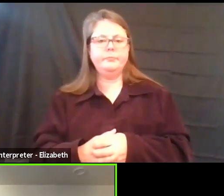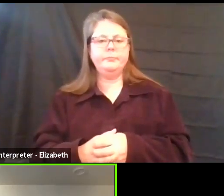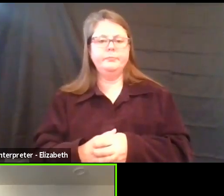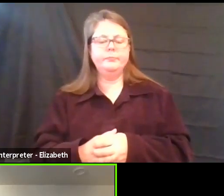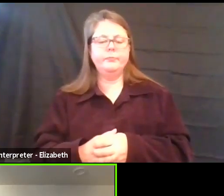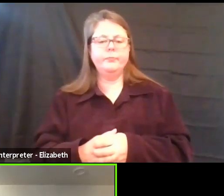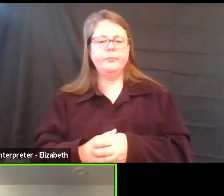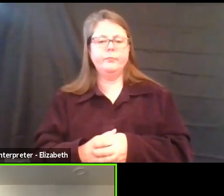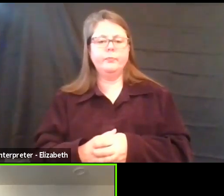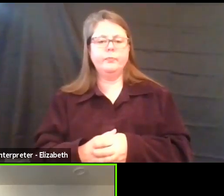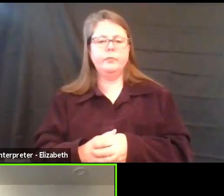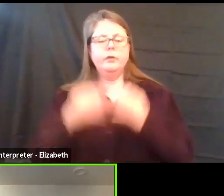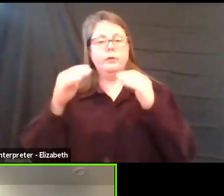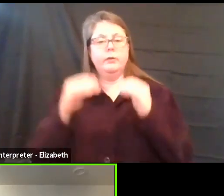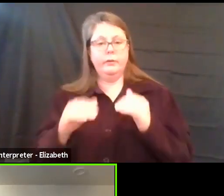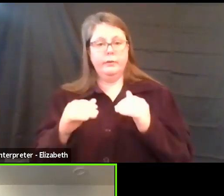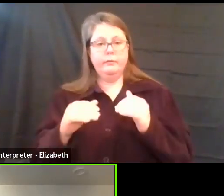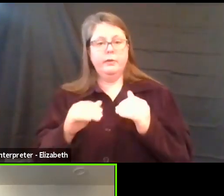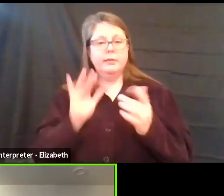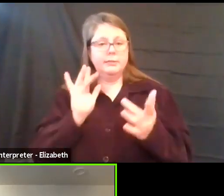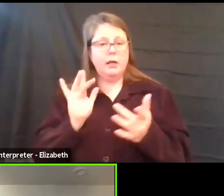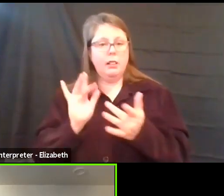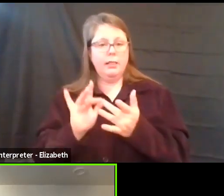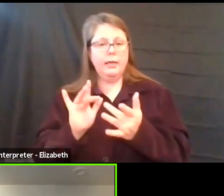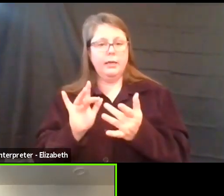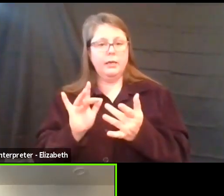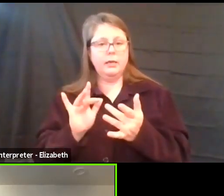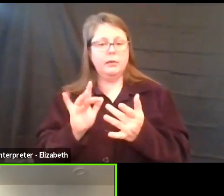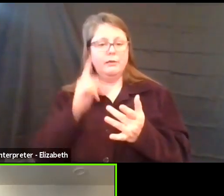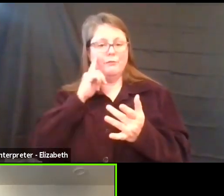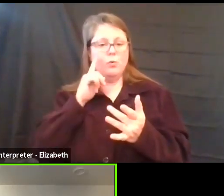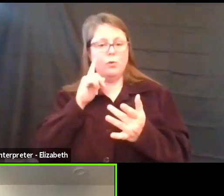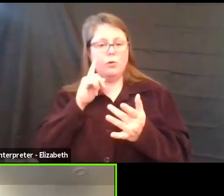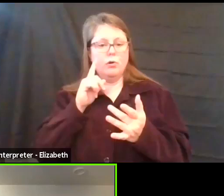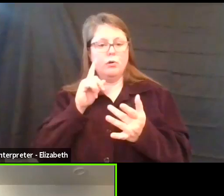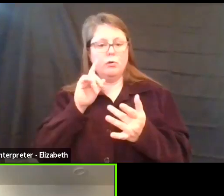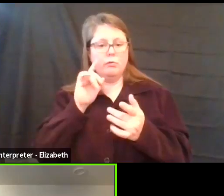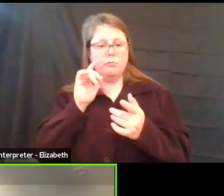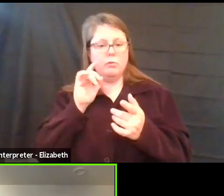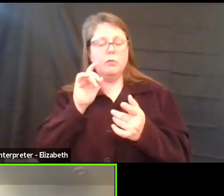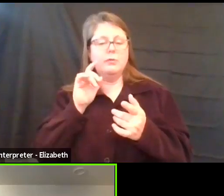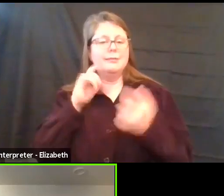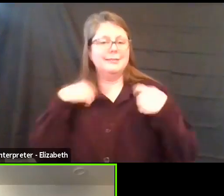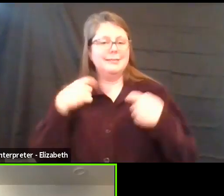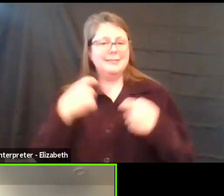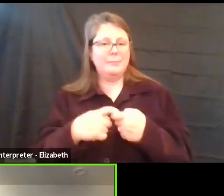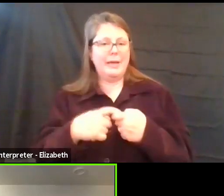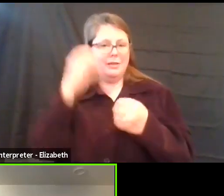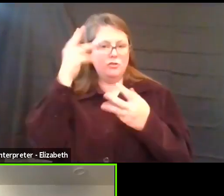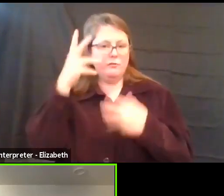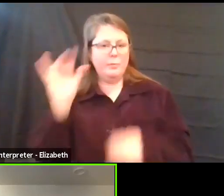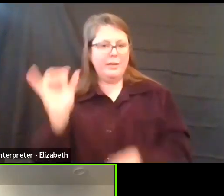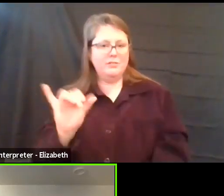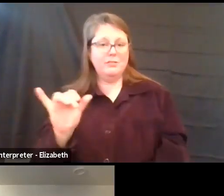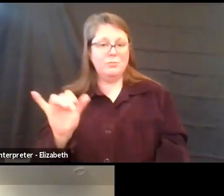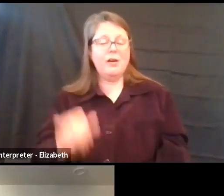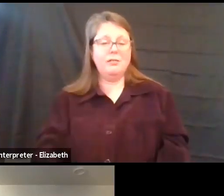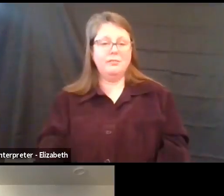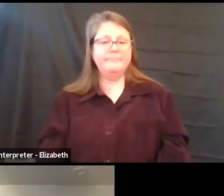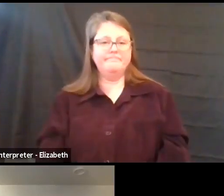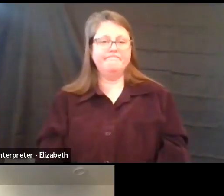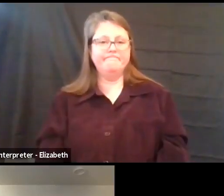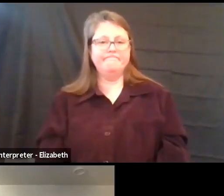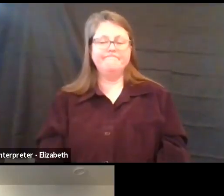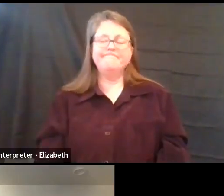a link that I will provide that does it in Spanish as well. Great. Thank you so much, Chelsea. I am going